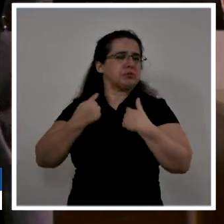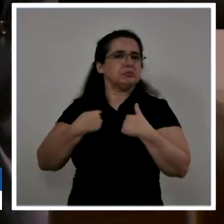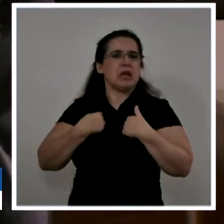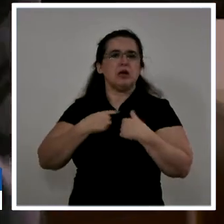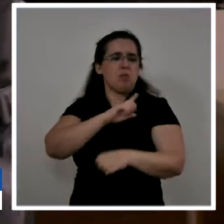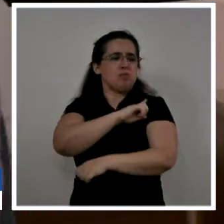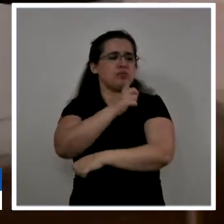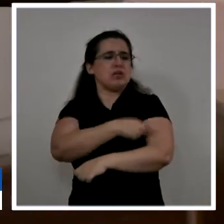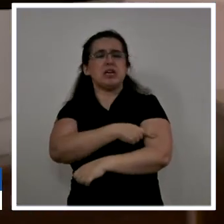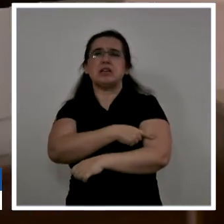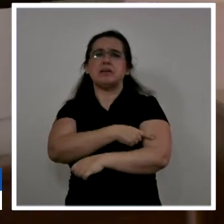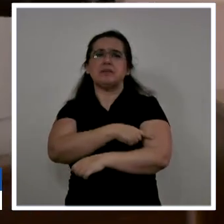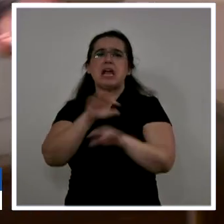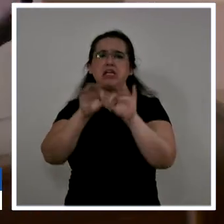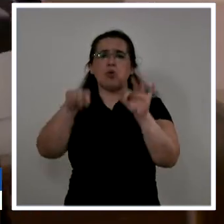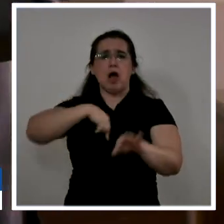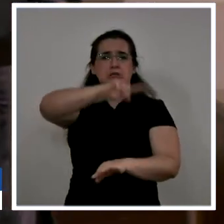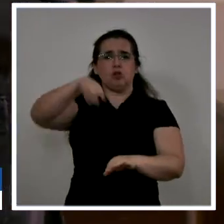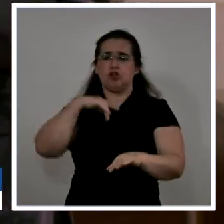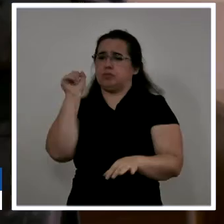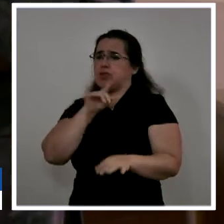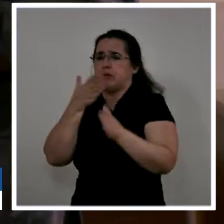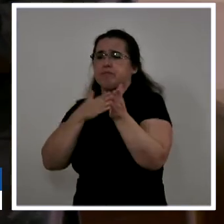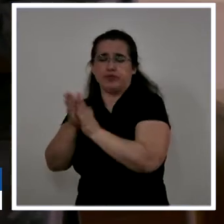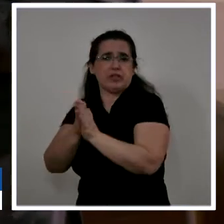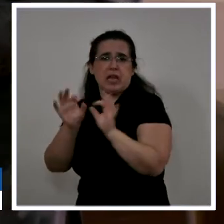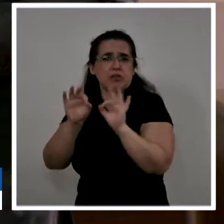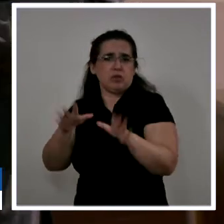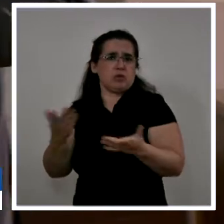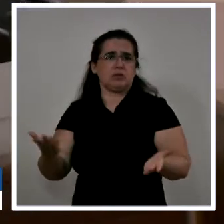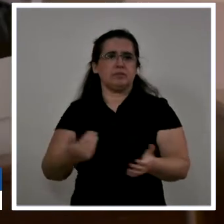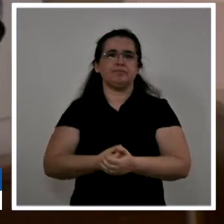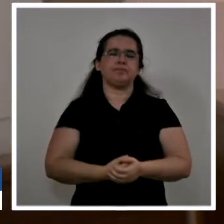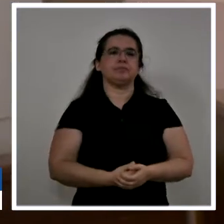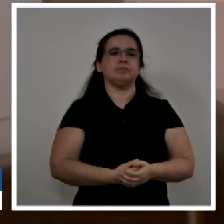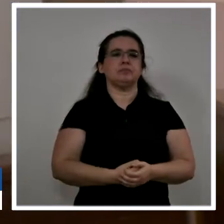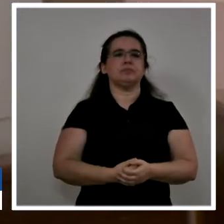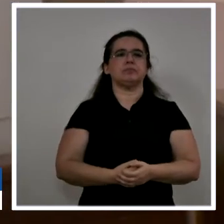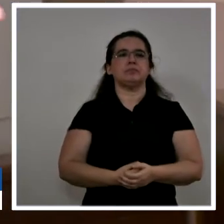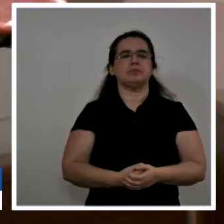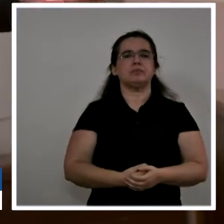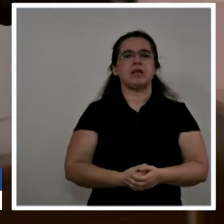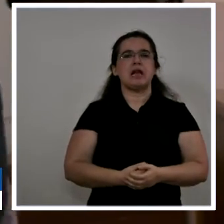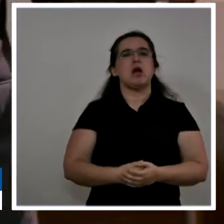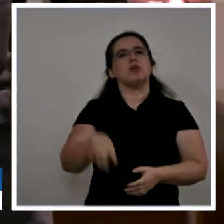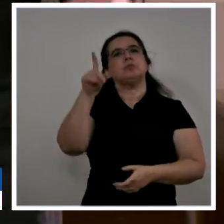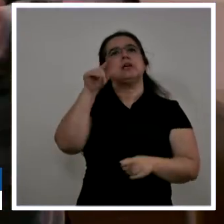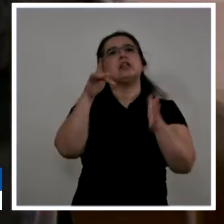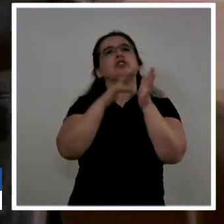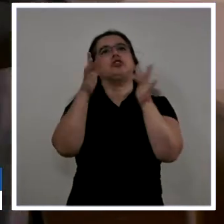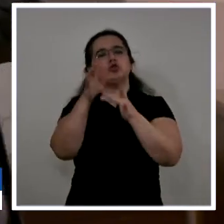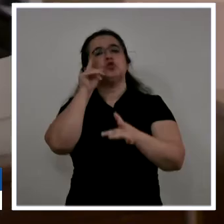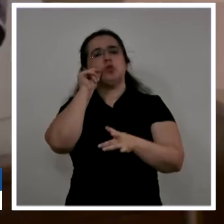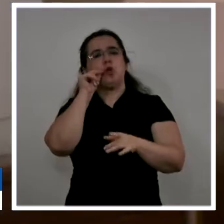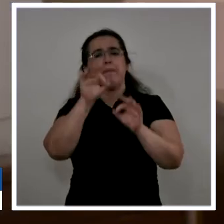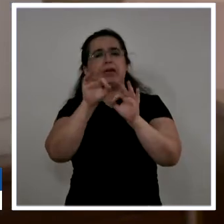não seja também o poder que está ao nosso alcance. As man, he met temptation. Como homem, ele teve tentações.